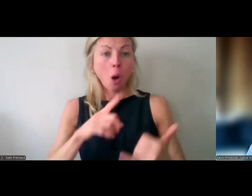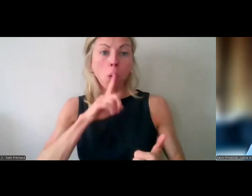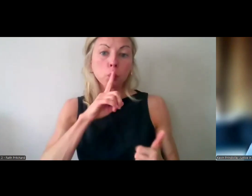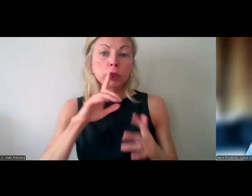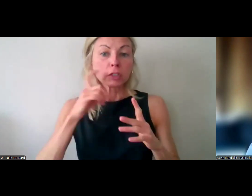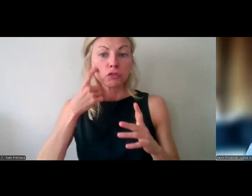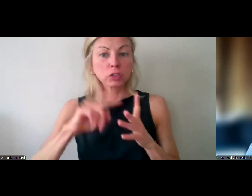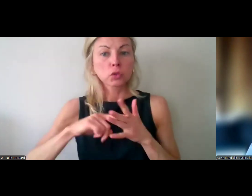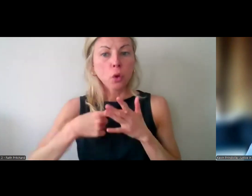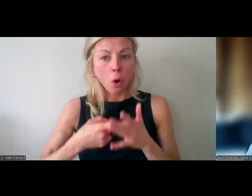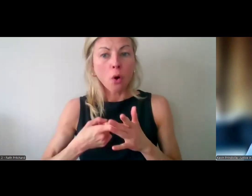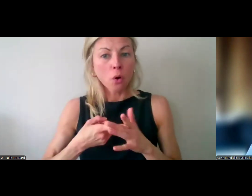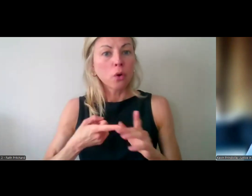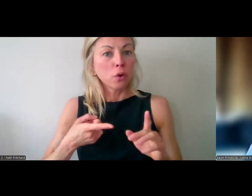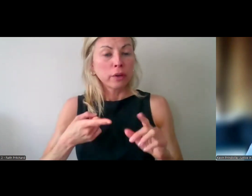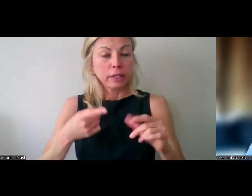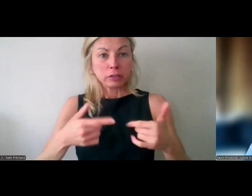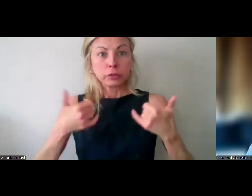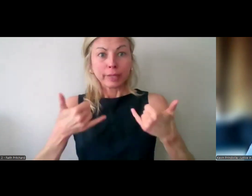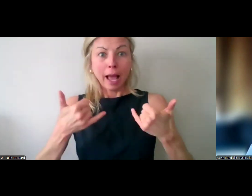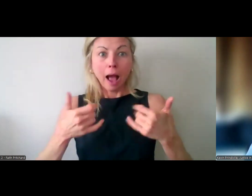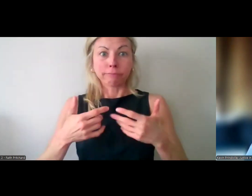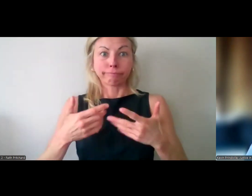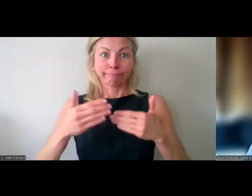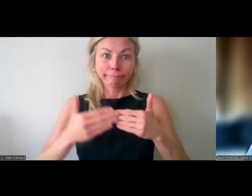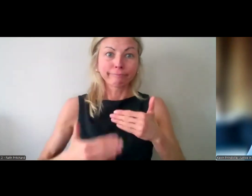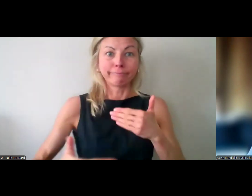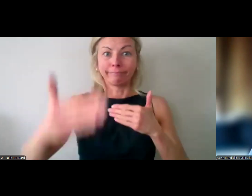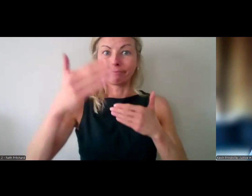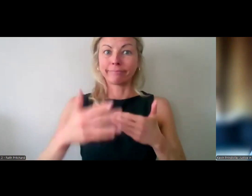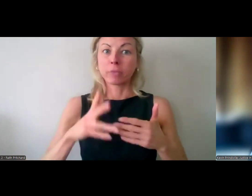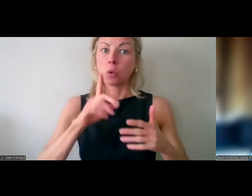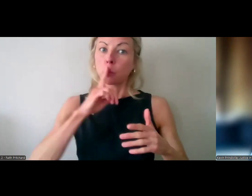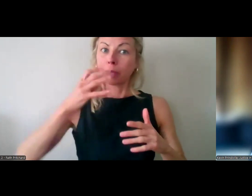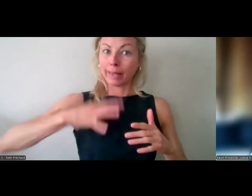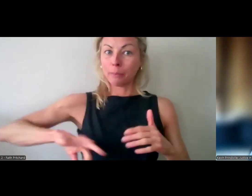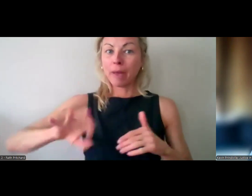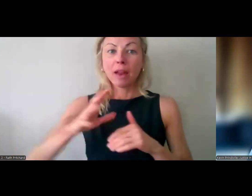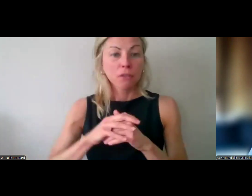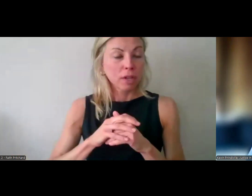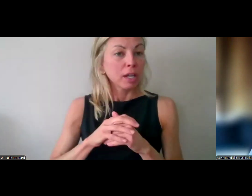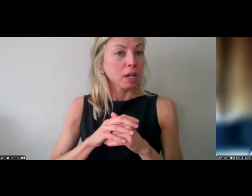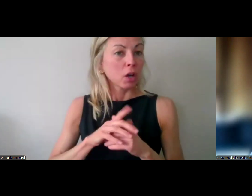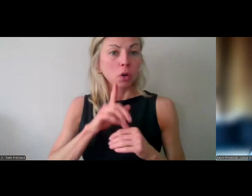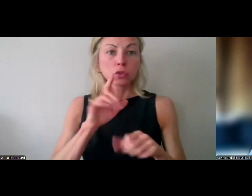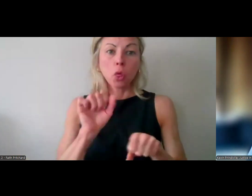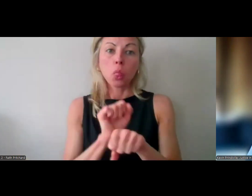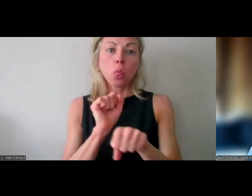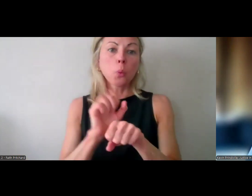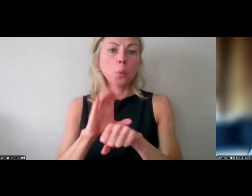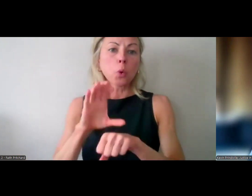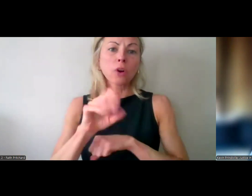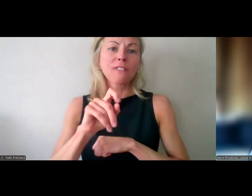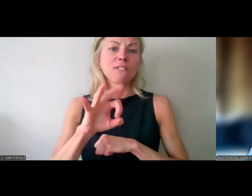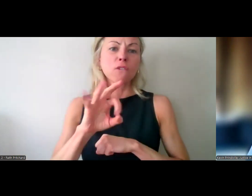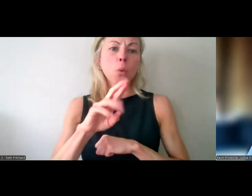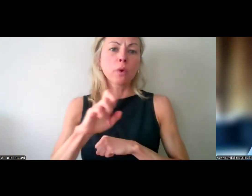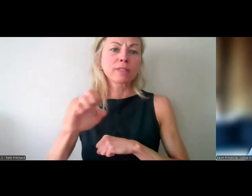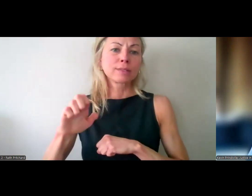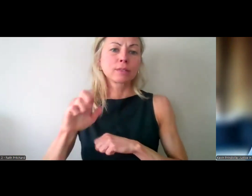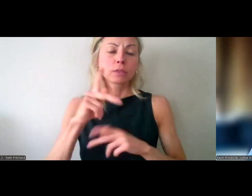to hit people's lives. Expansions of healthcare benefits, expansions of workforce programs, expansions